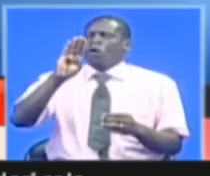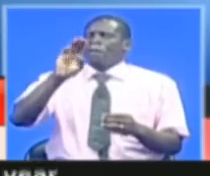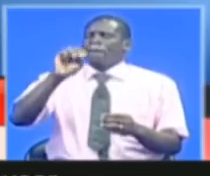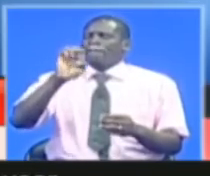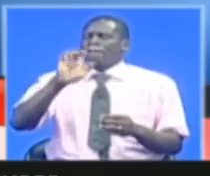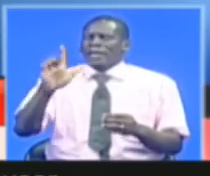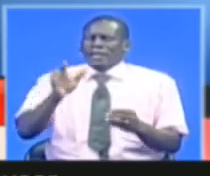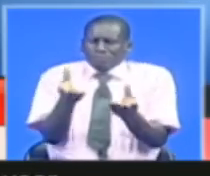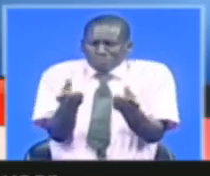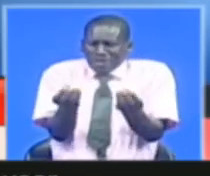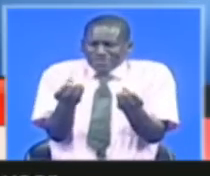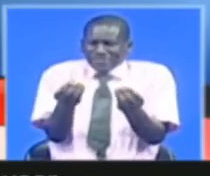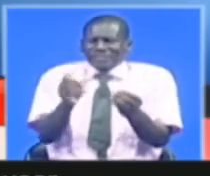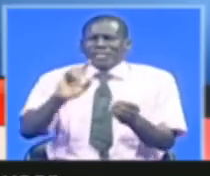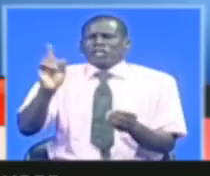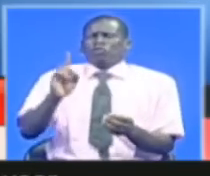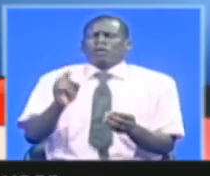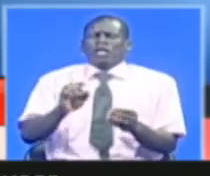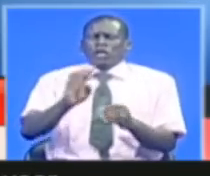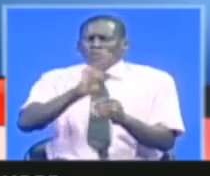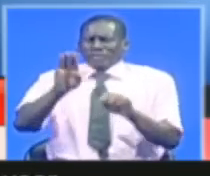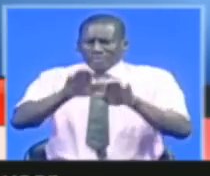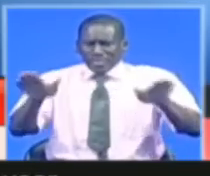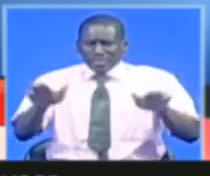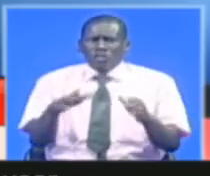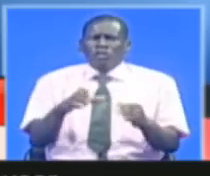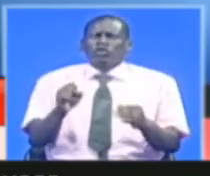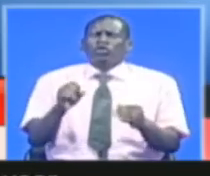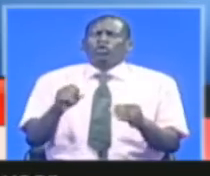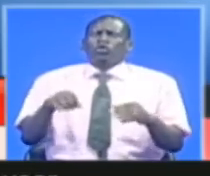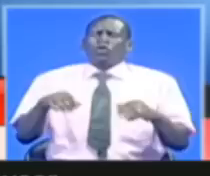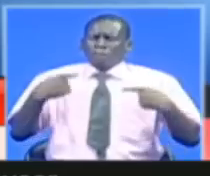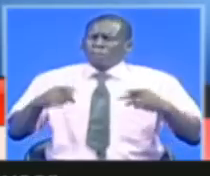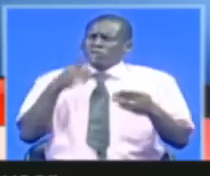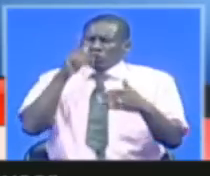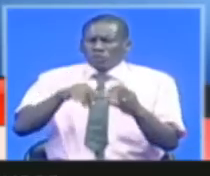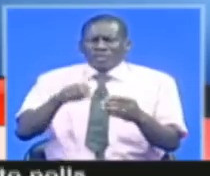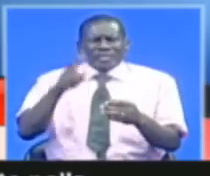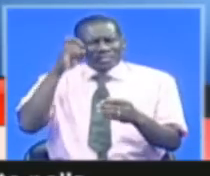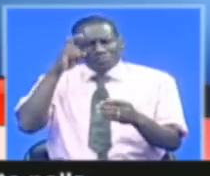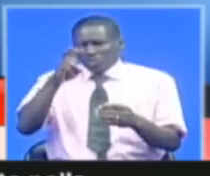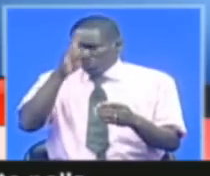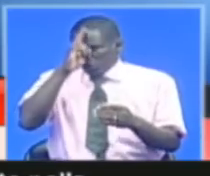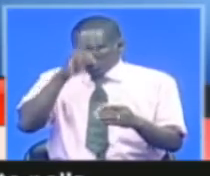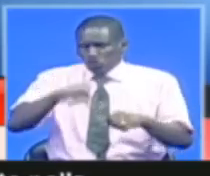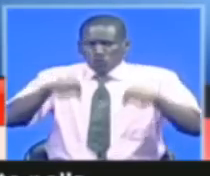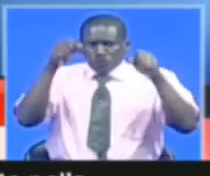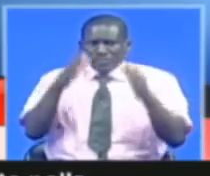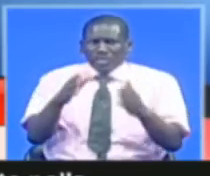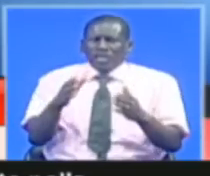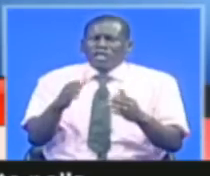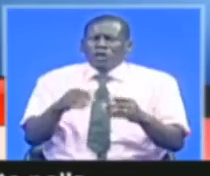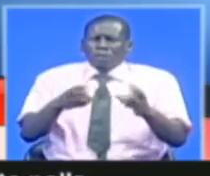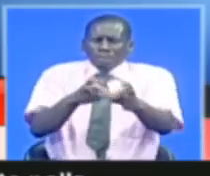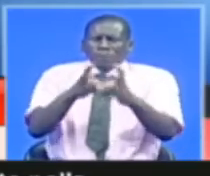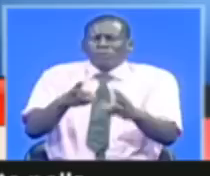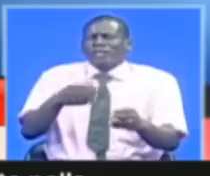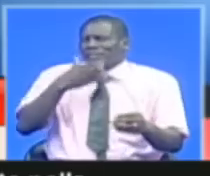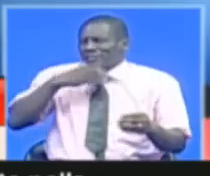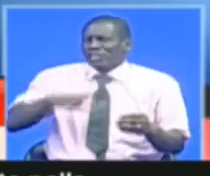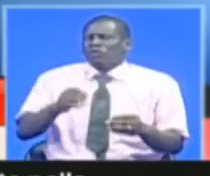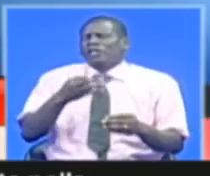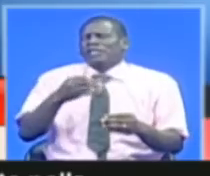nation's capital. Witnesses say masked men believed to be police raided the home of the Asian businessman in unclear circumstances and shot his